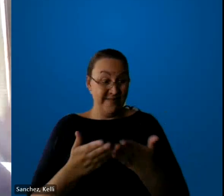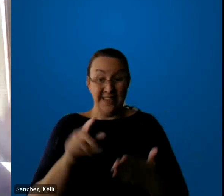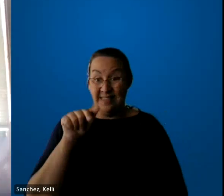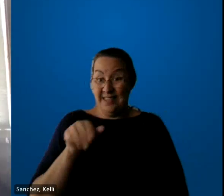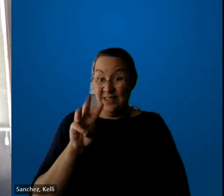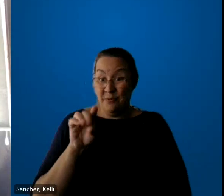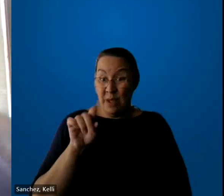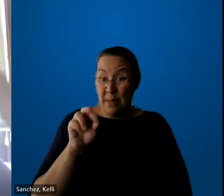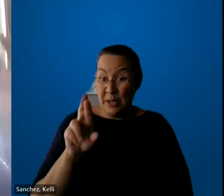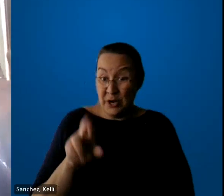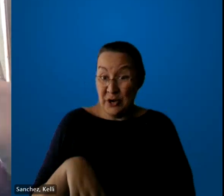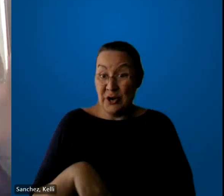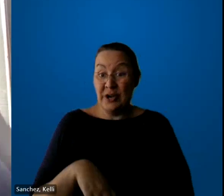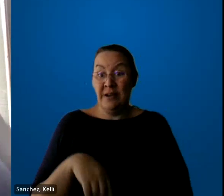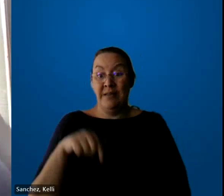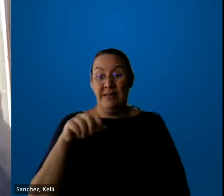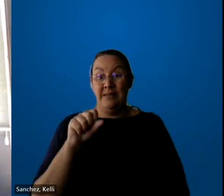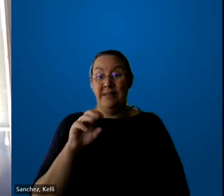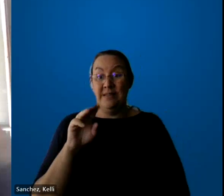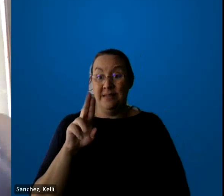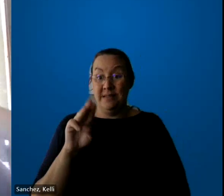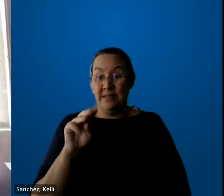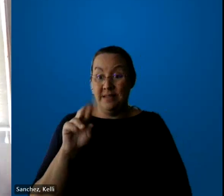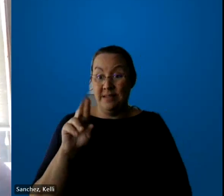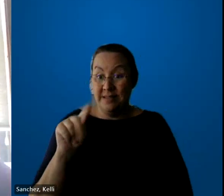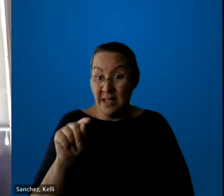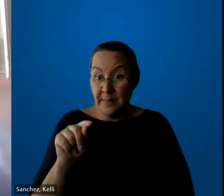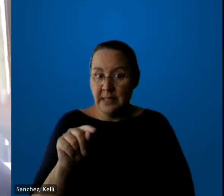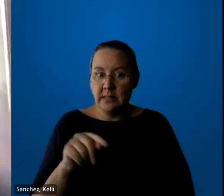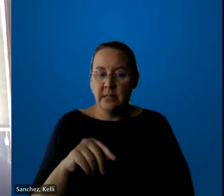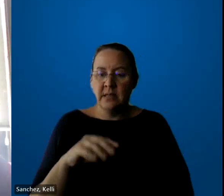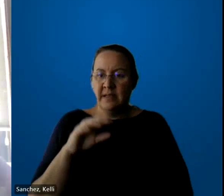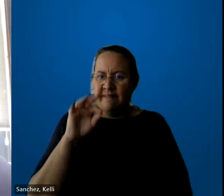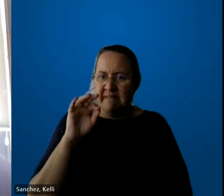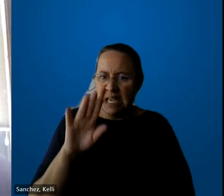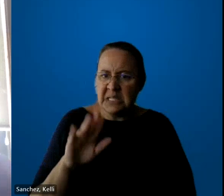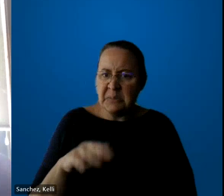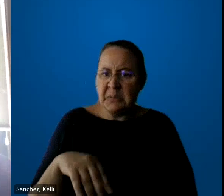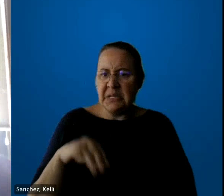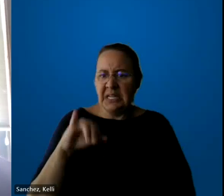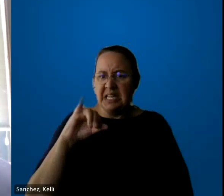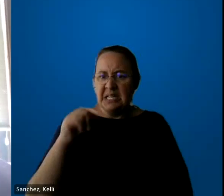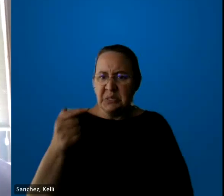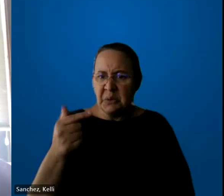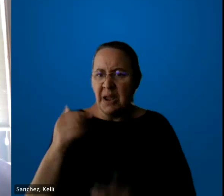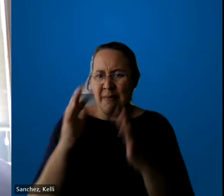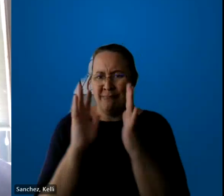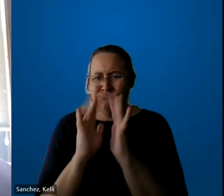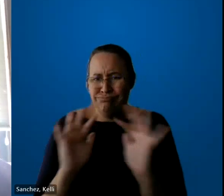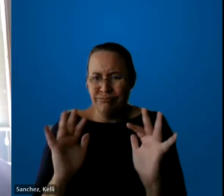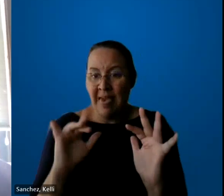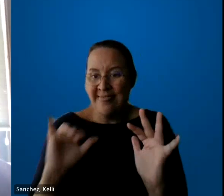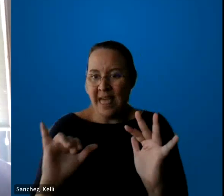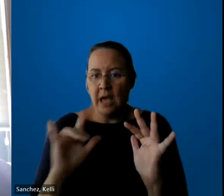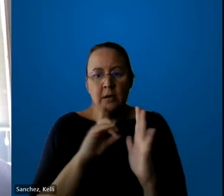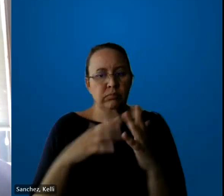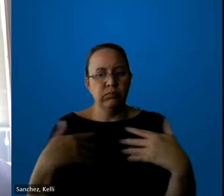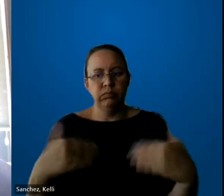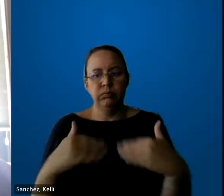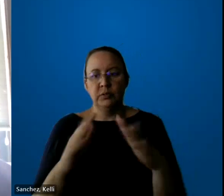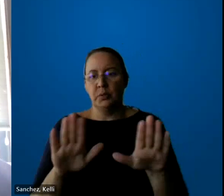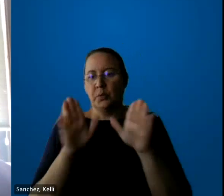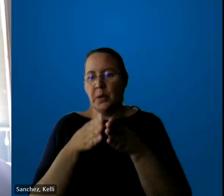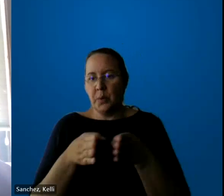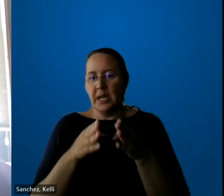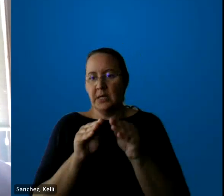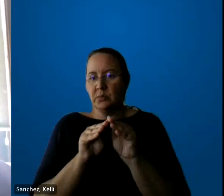webinars, these summits, and Facebook and Instagram and all of that stuff is a really good way to spread